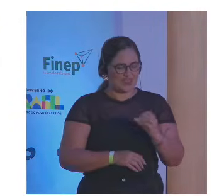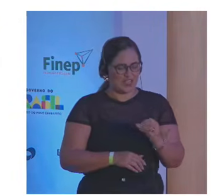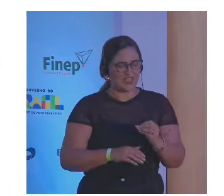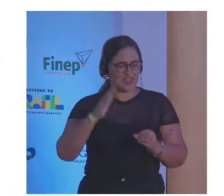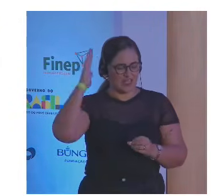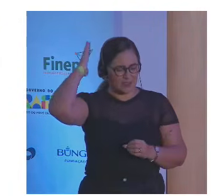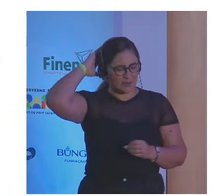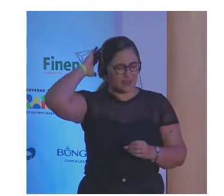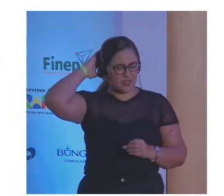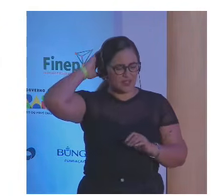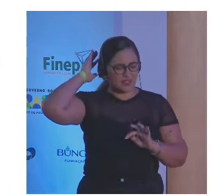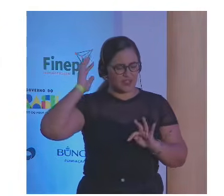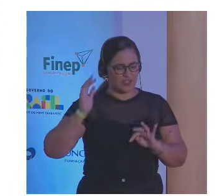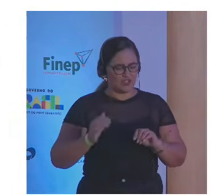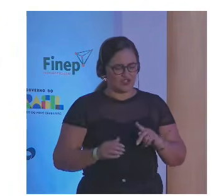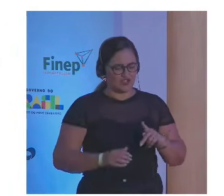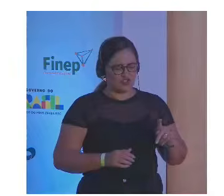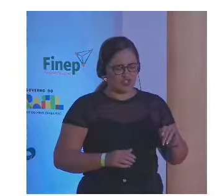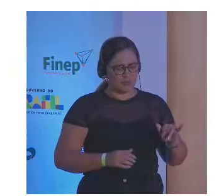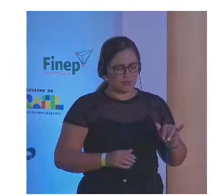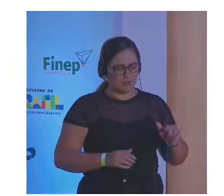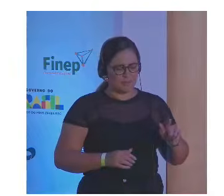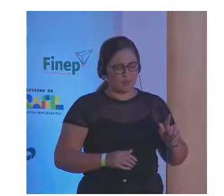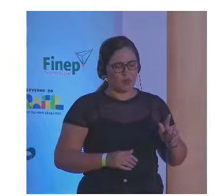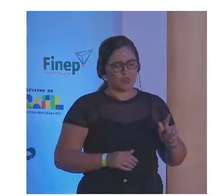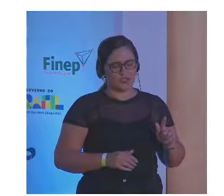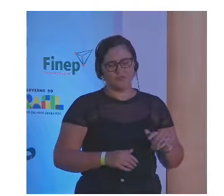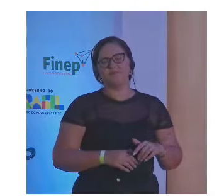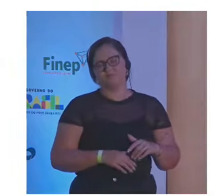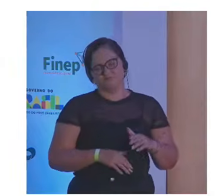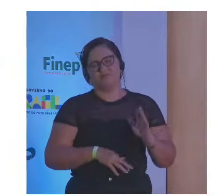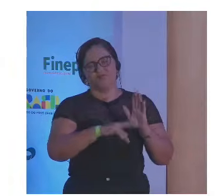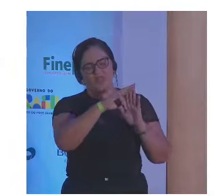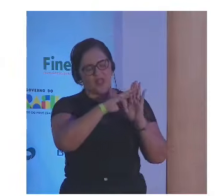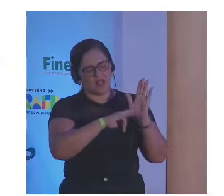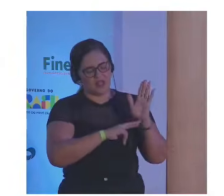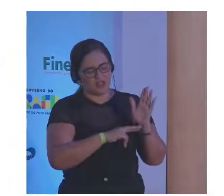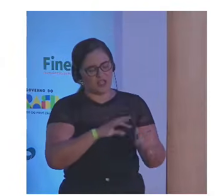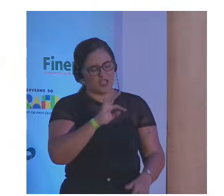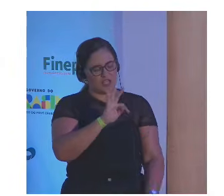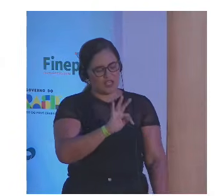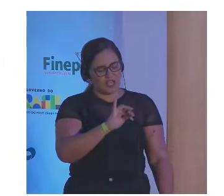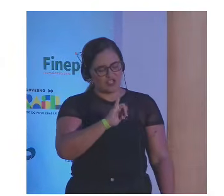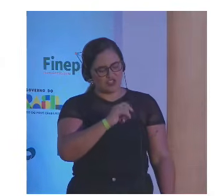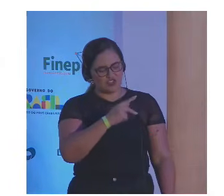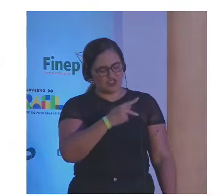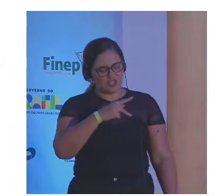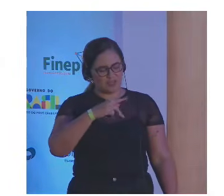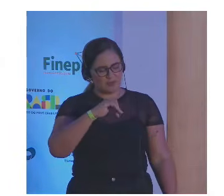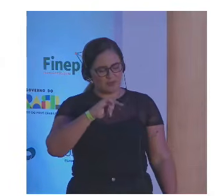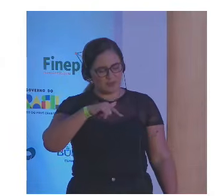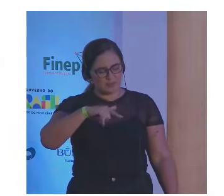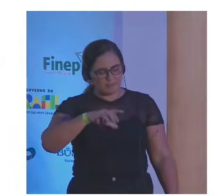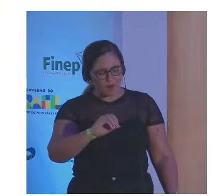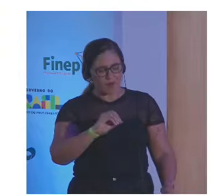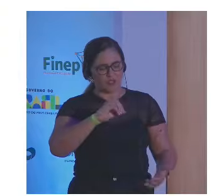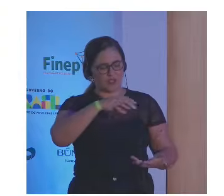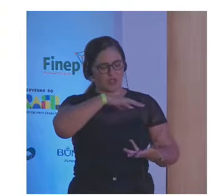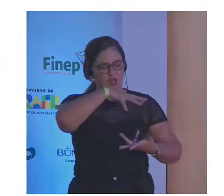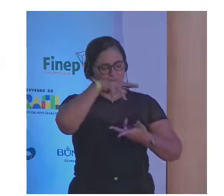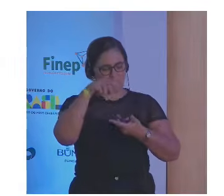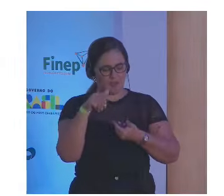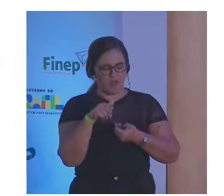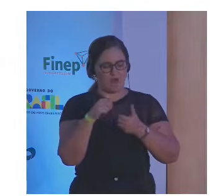this Global Tipping Point Report 2025 was released with the support of the European